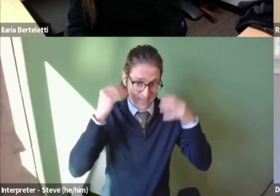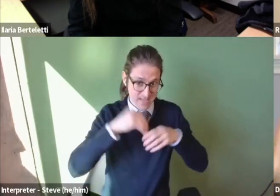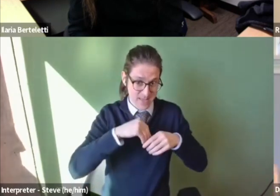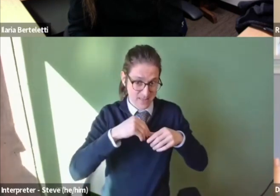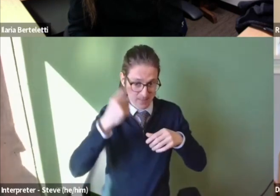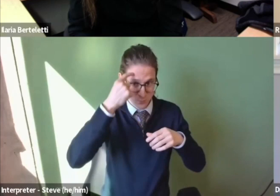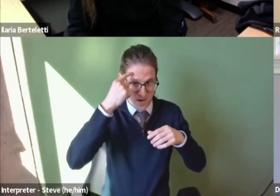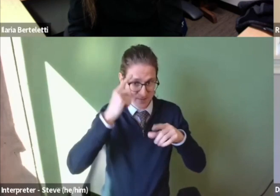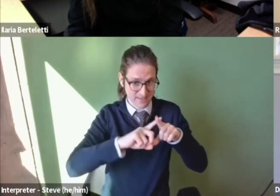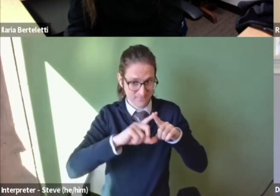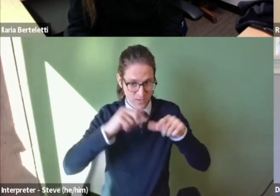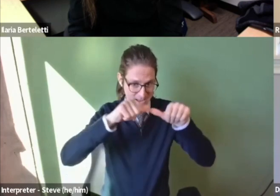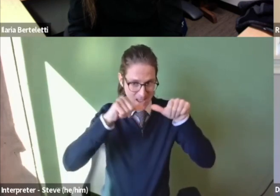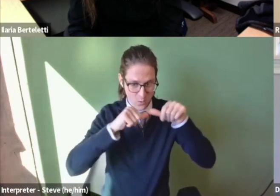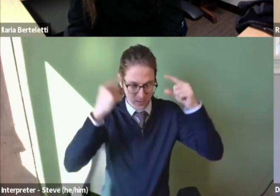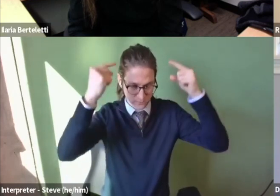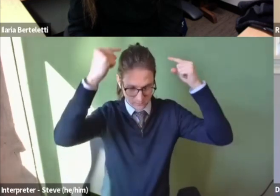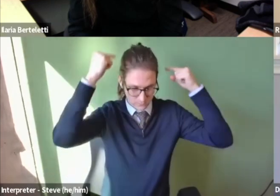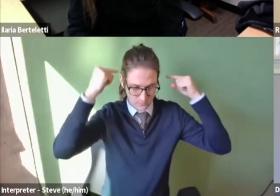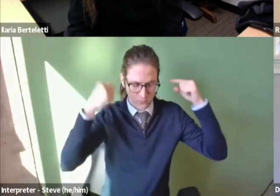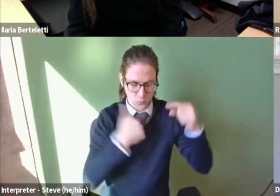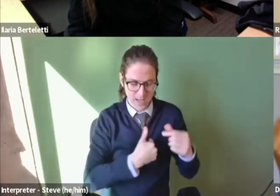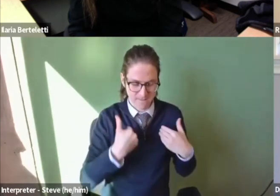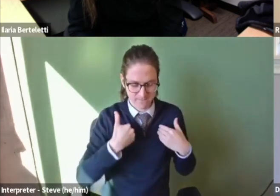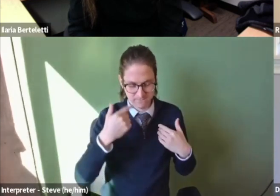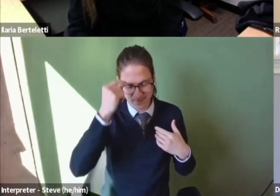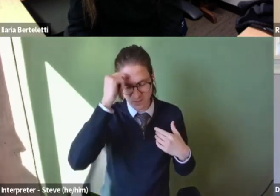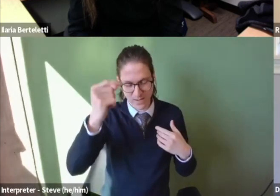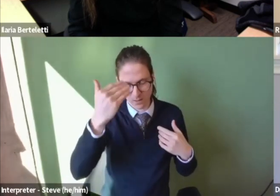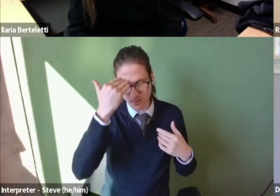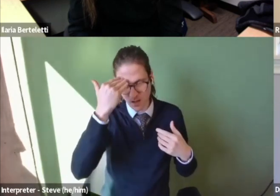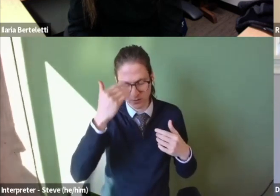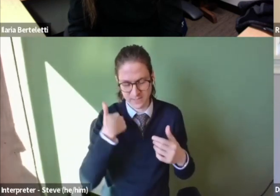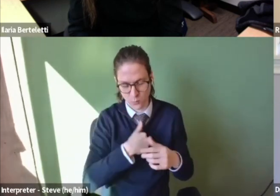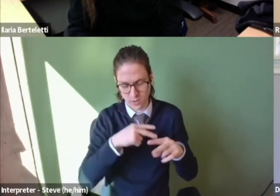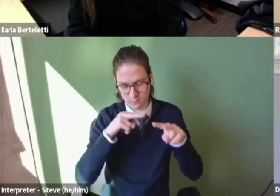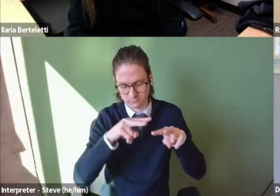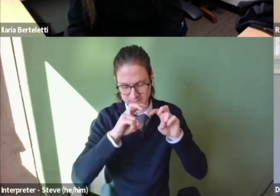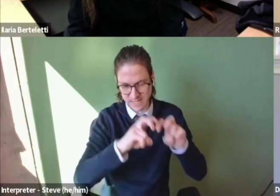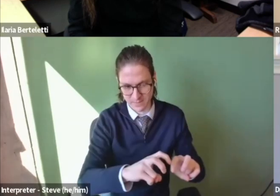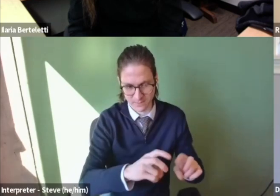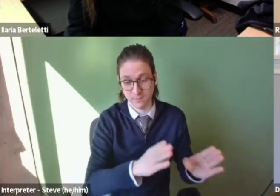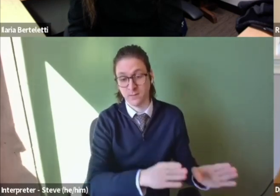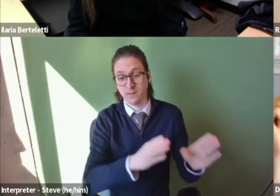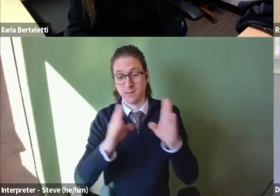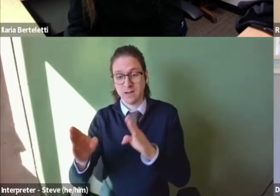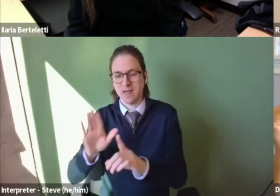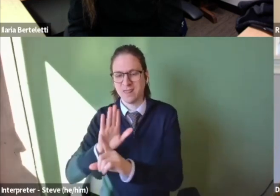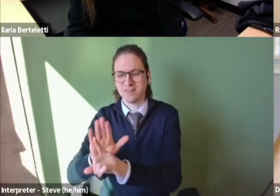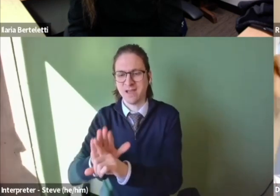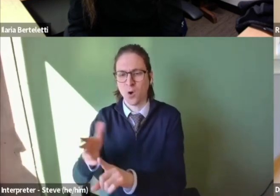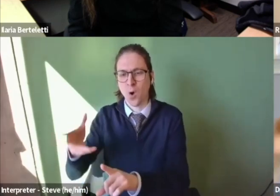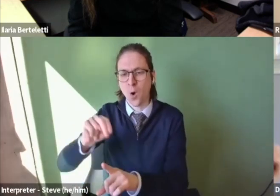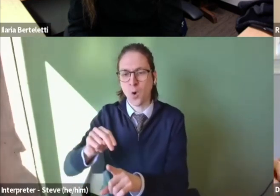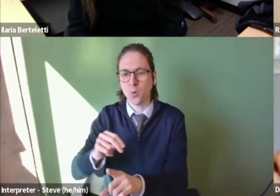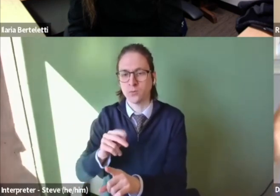have theoretical neurological knowledge we want to look at, and the person's reported strength of emotion. And we look how